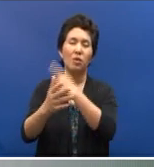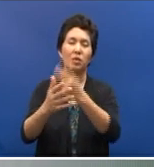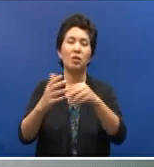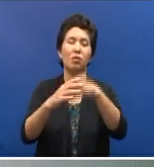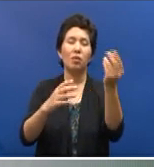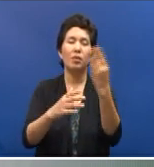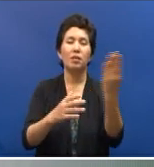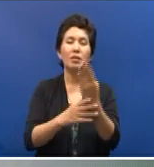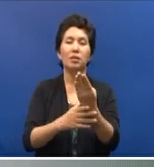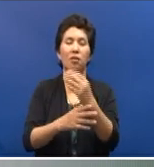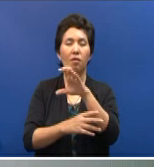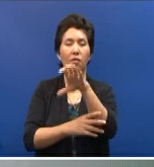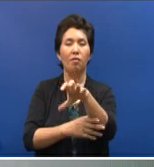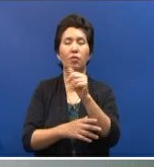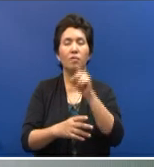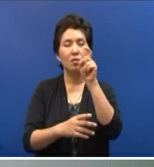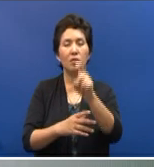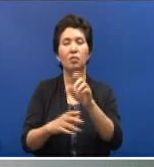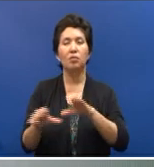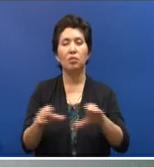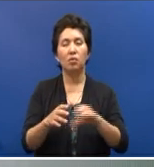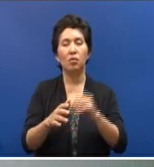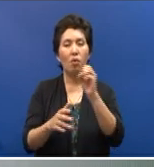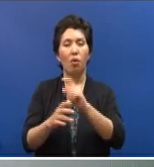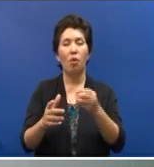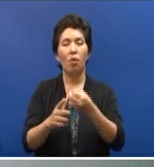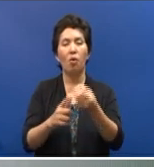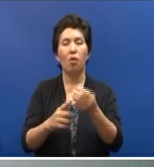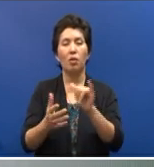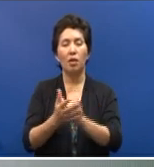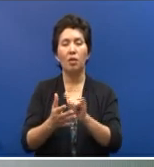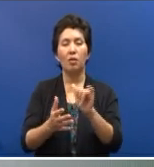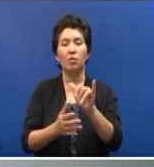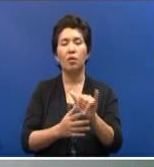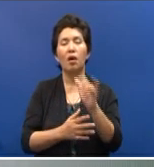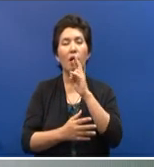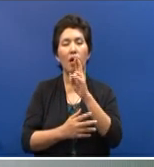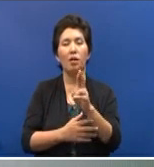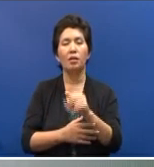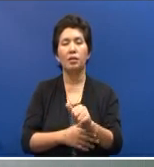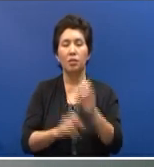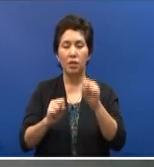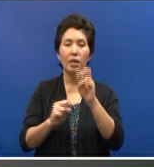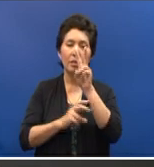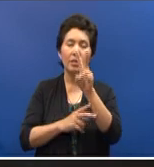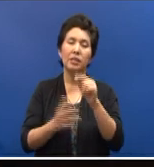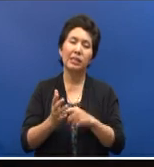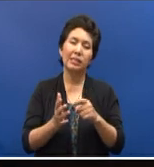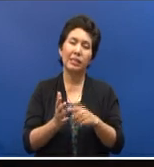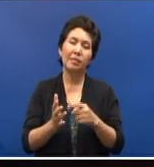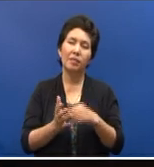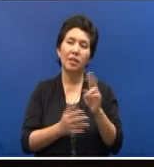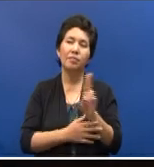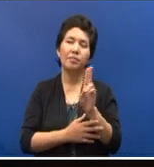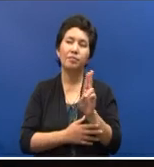that what you are saying is truthful or that you are innocent. Okay, so we can see that sometimes they